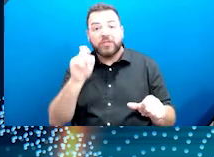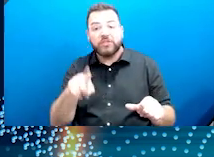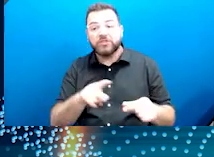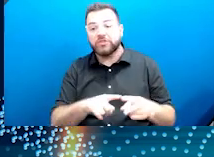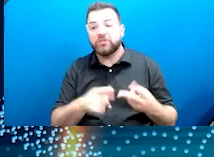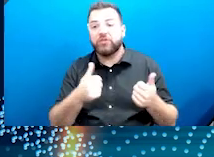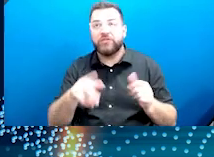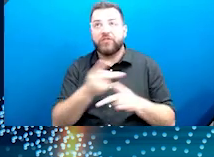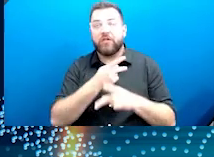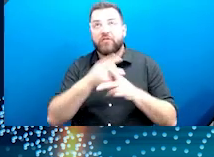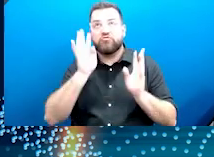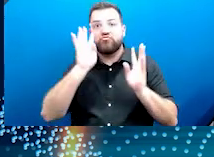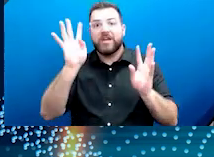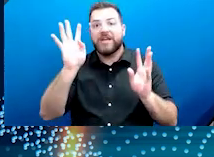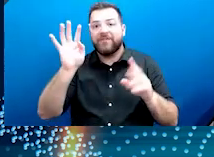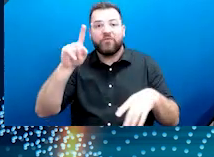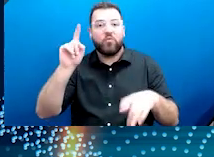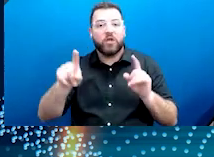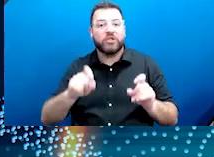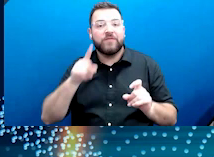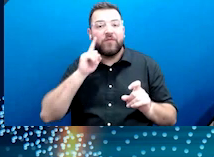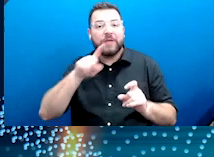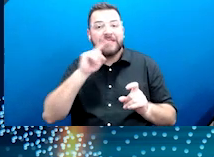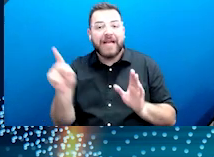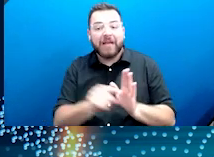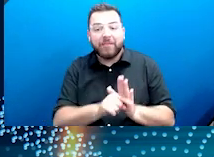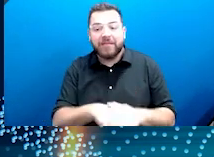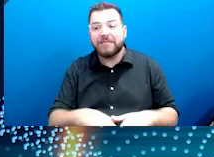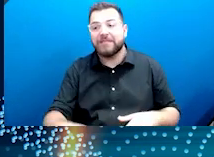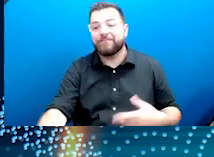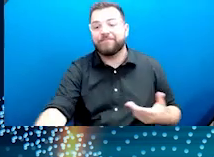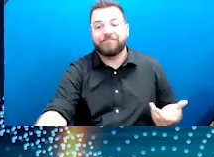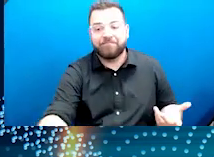creative questions to assignments. I'm